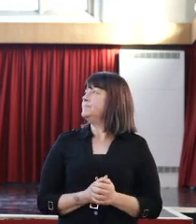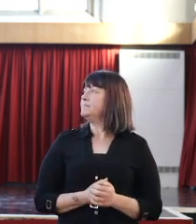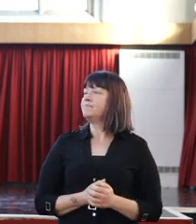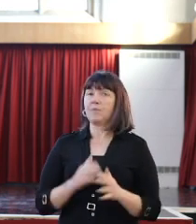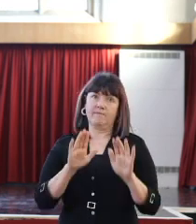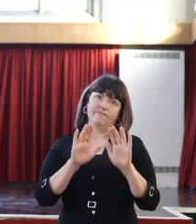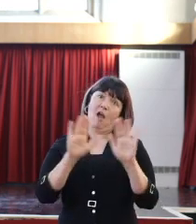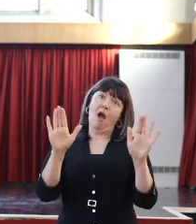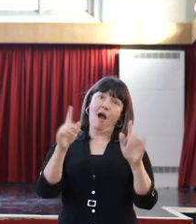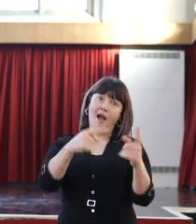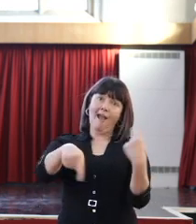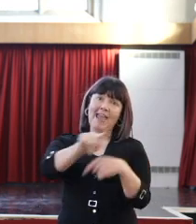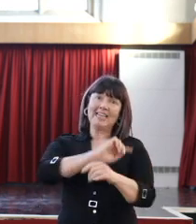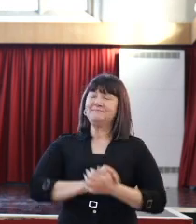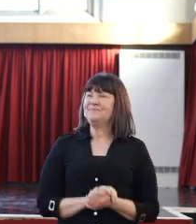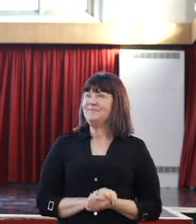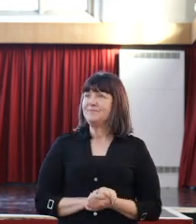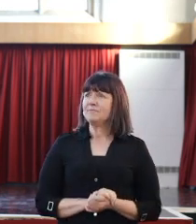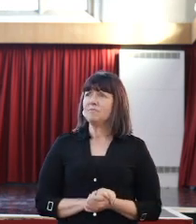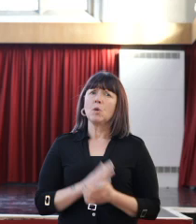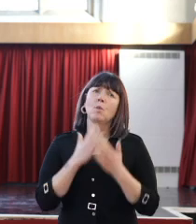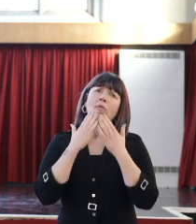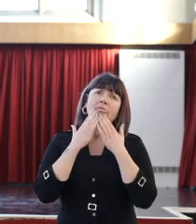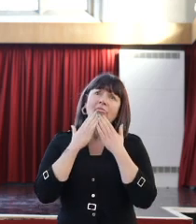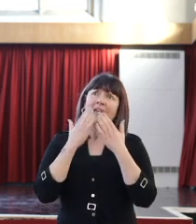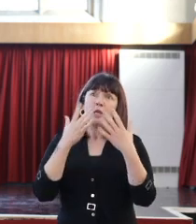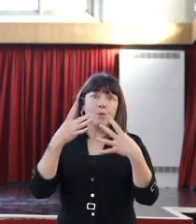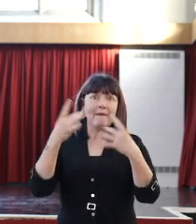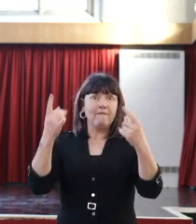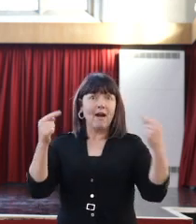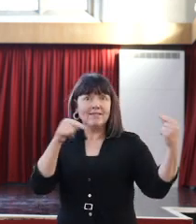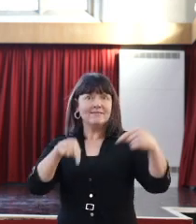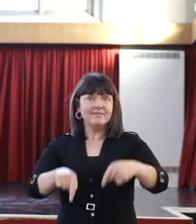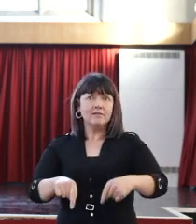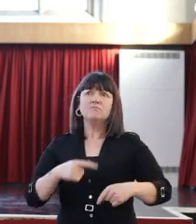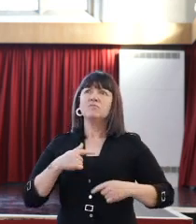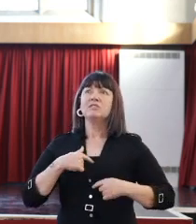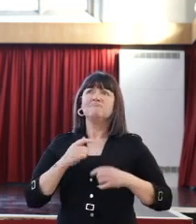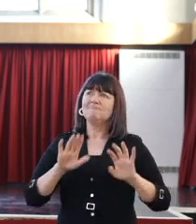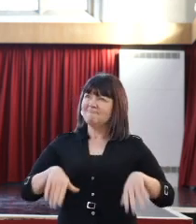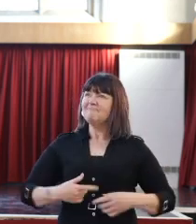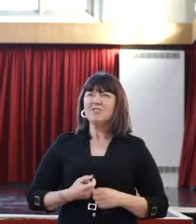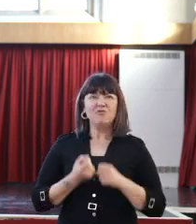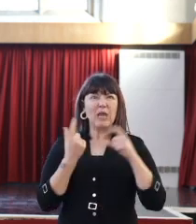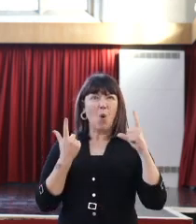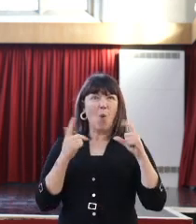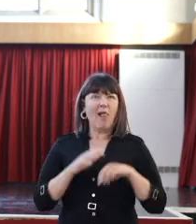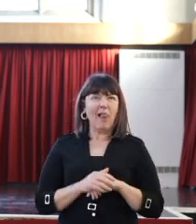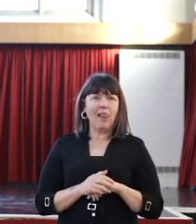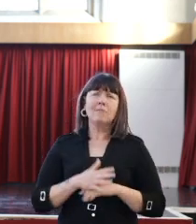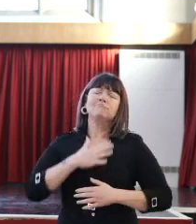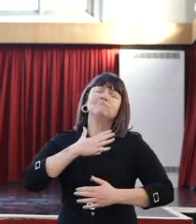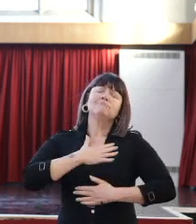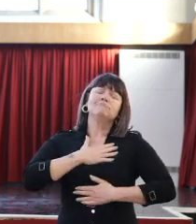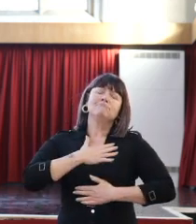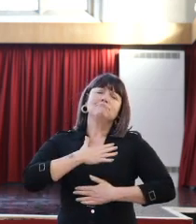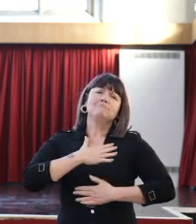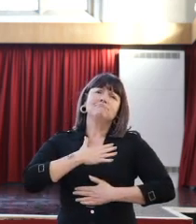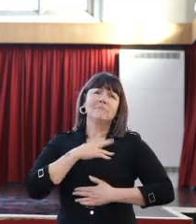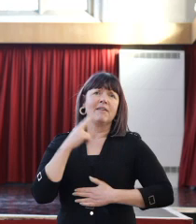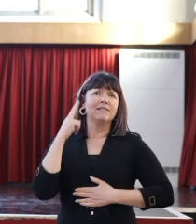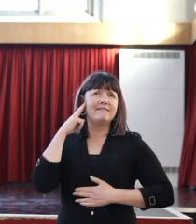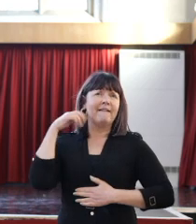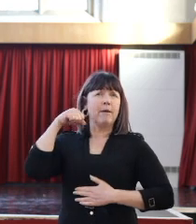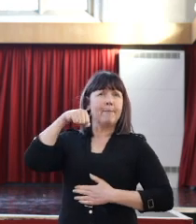Hi, everyone. Thanks so much for inviting us to be at this event. It's really cool. I particularly loved the Deaf Plur